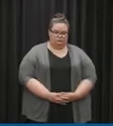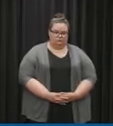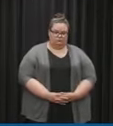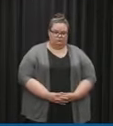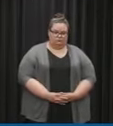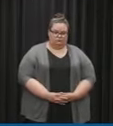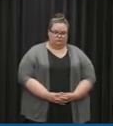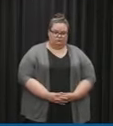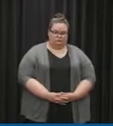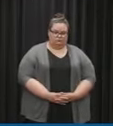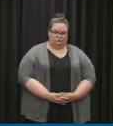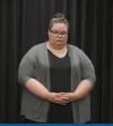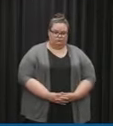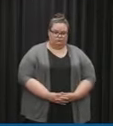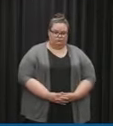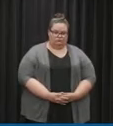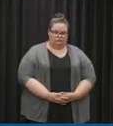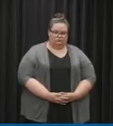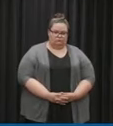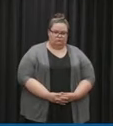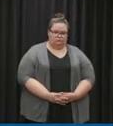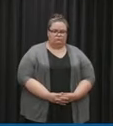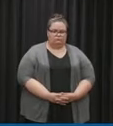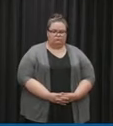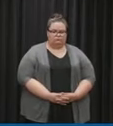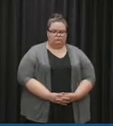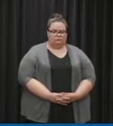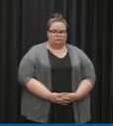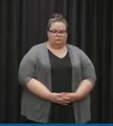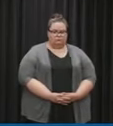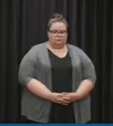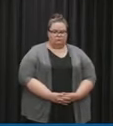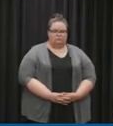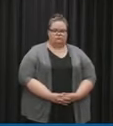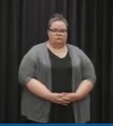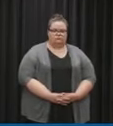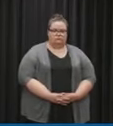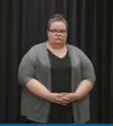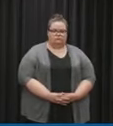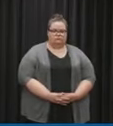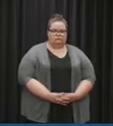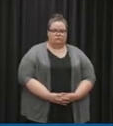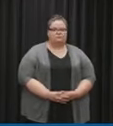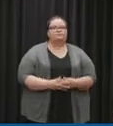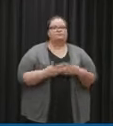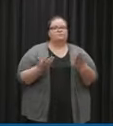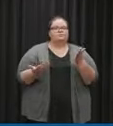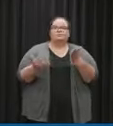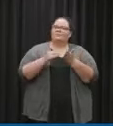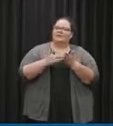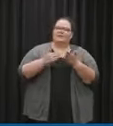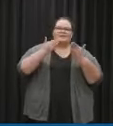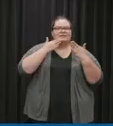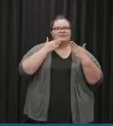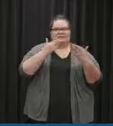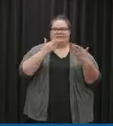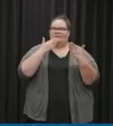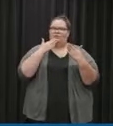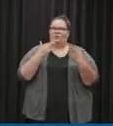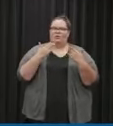community, school staff, as well as teachers, it will be best for everyone